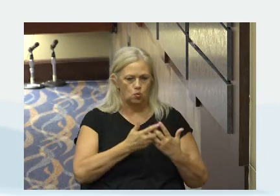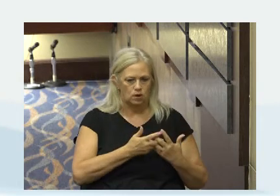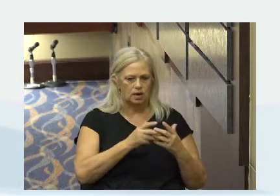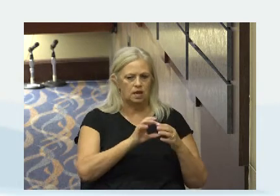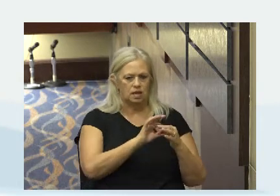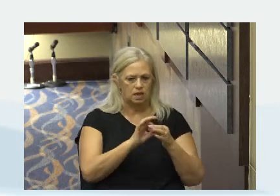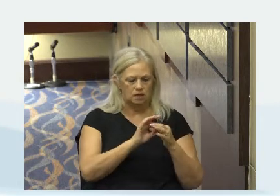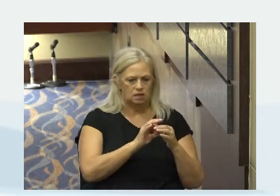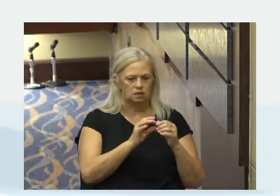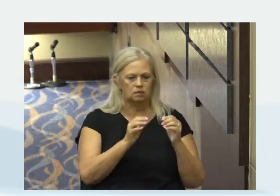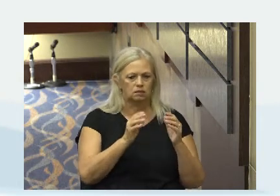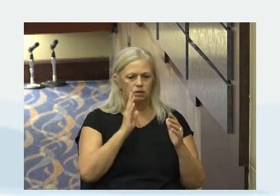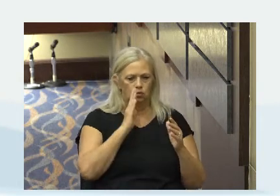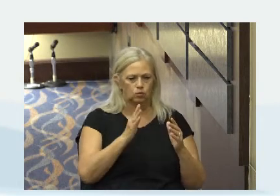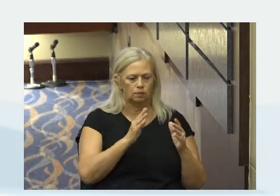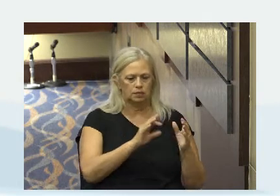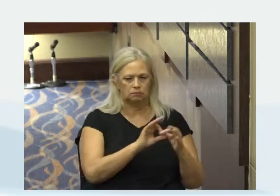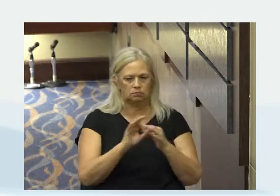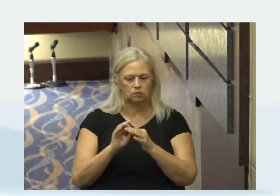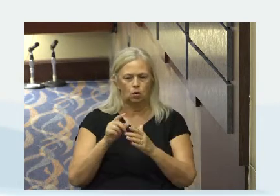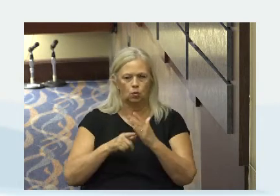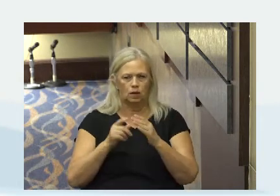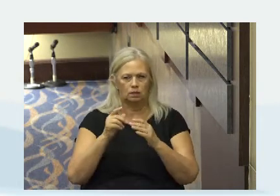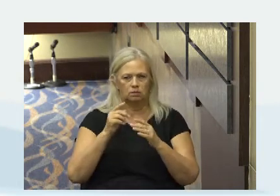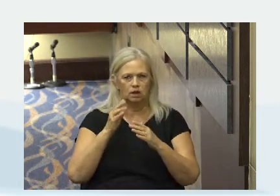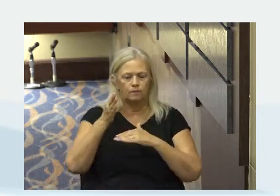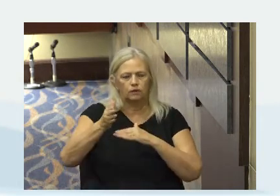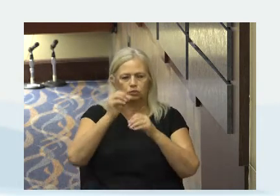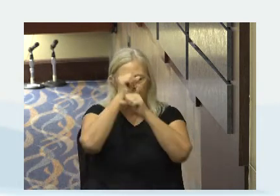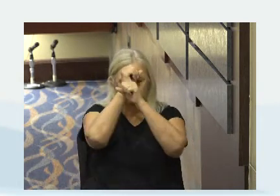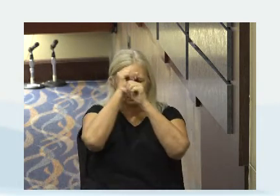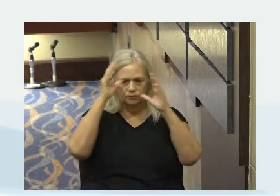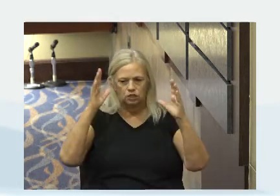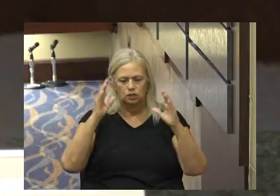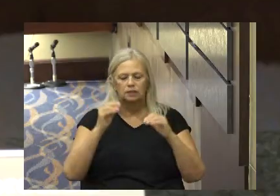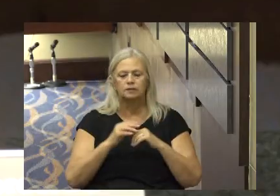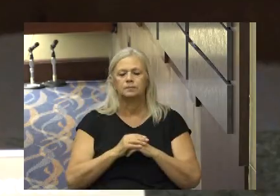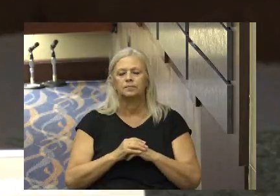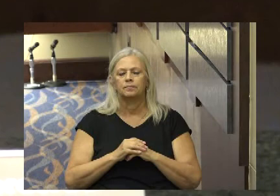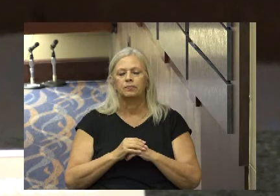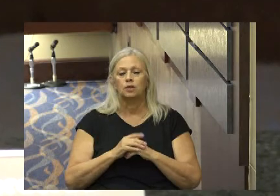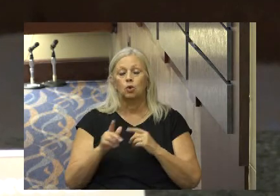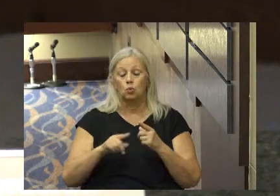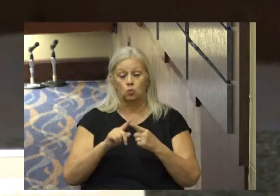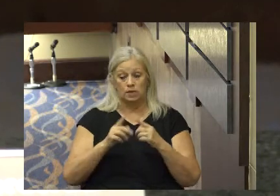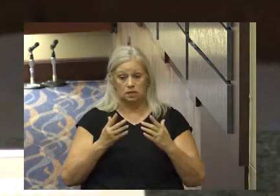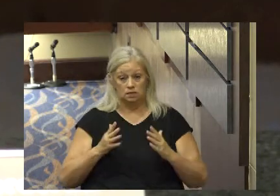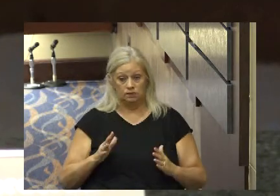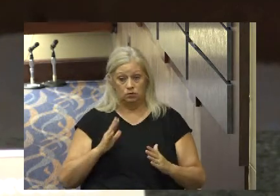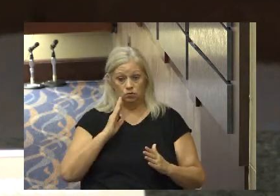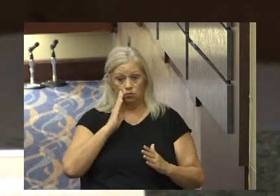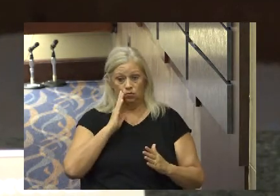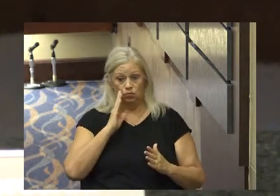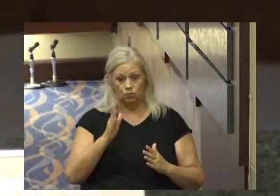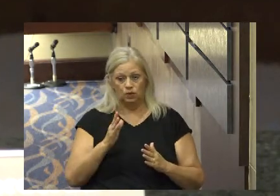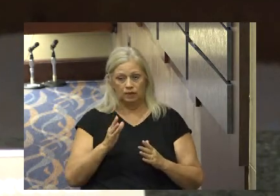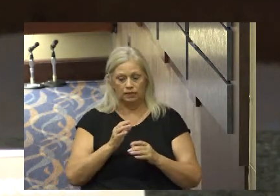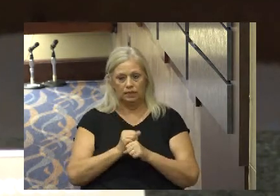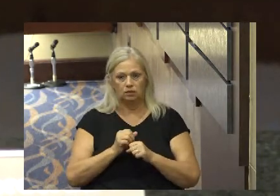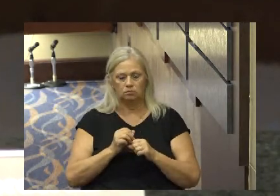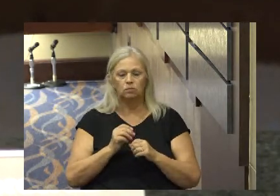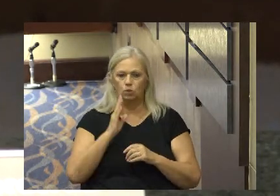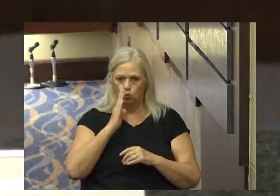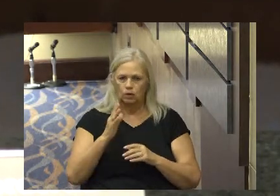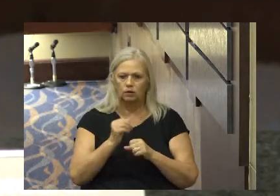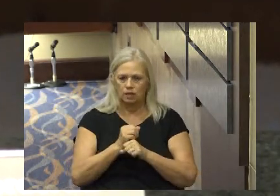going to be in concert with what we're envisioning in the future there. Okay, because I imagine that once completed, we'll get a fair amount of pedestrian traffic